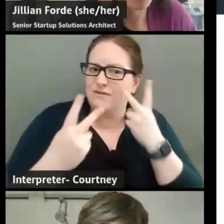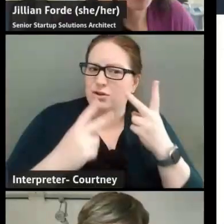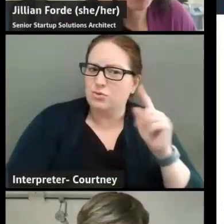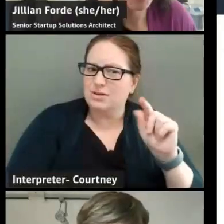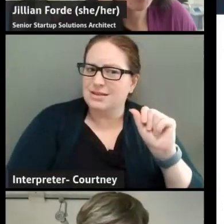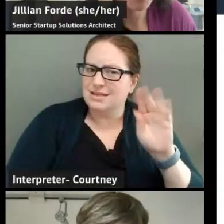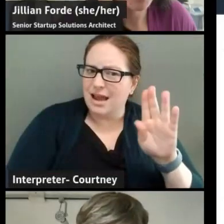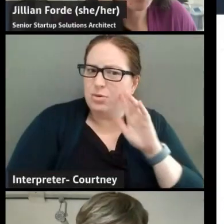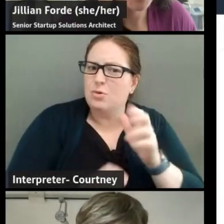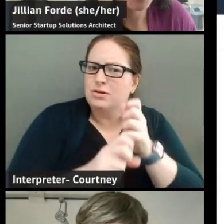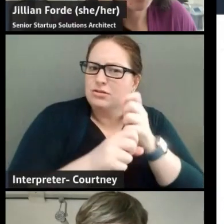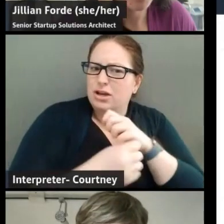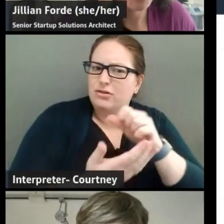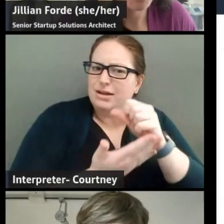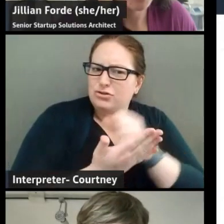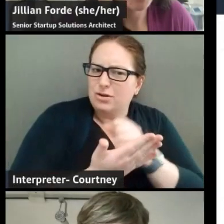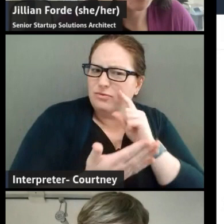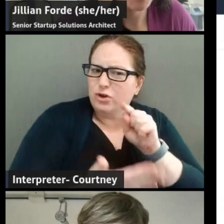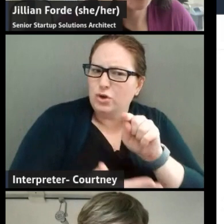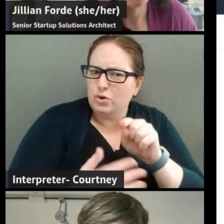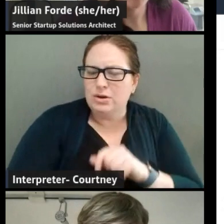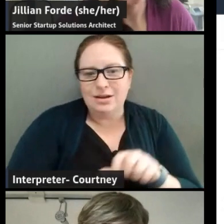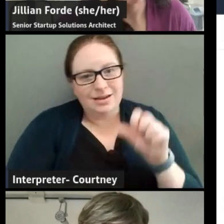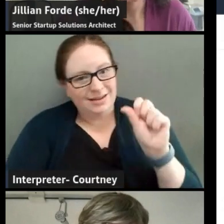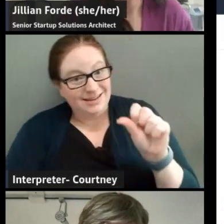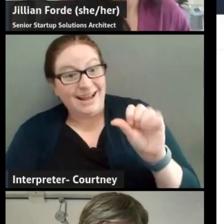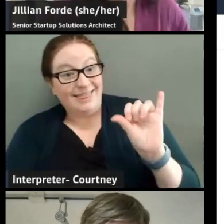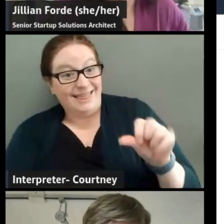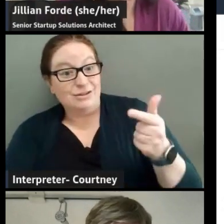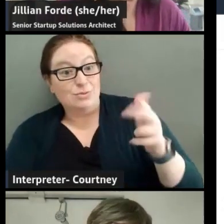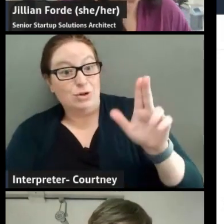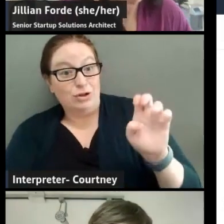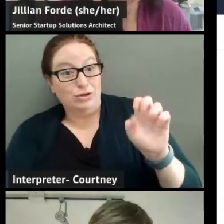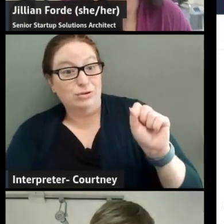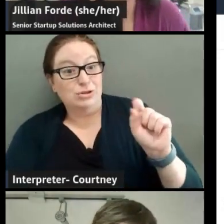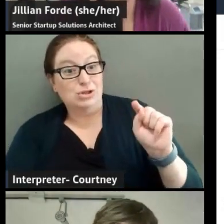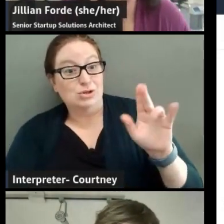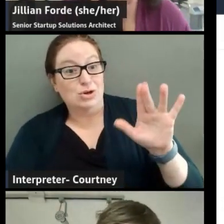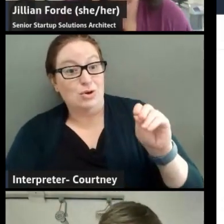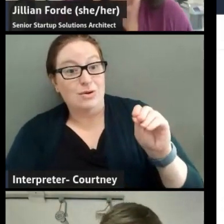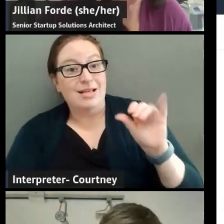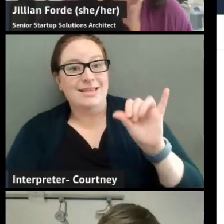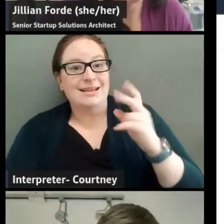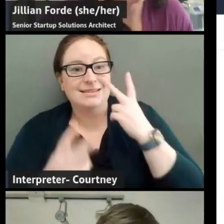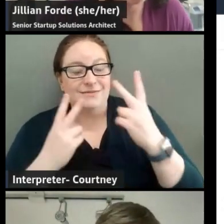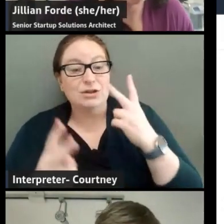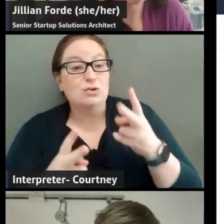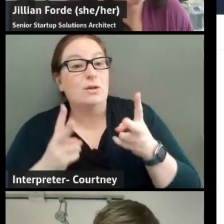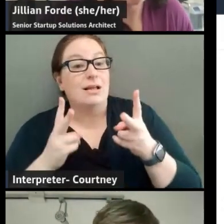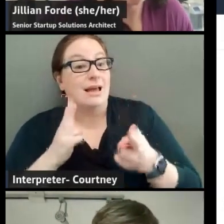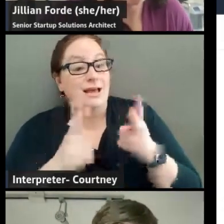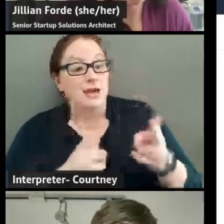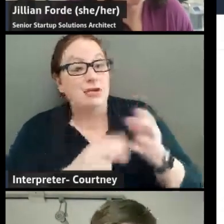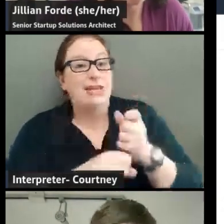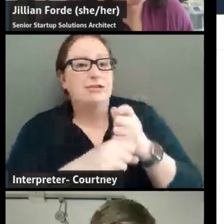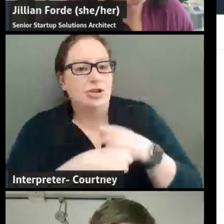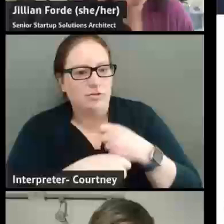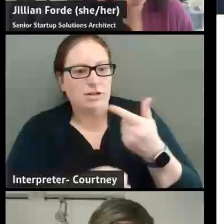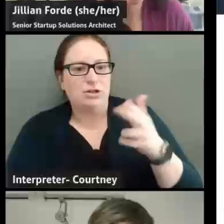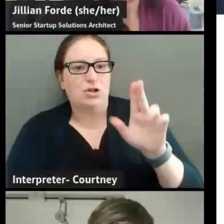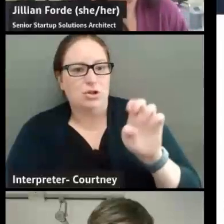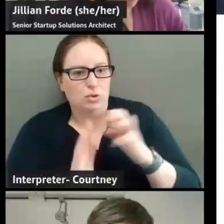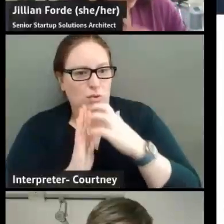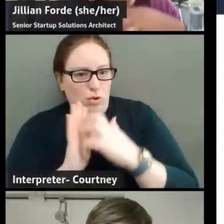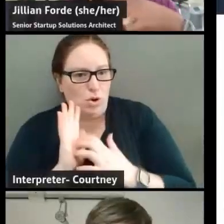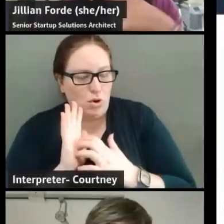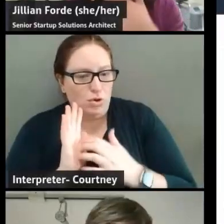generate a script for you? Yeah, that's actually what Glue Studio is. It's a visual editor that generates Glue code. So Glue code is a